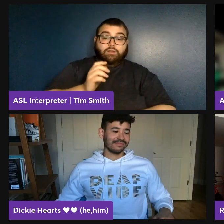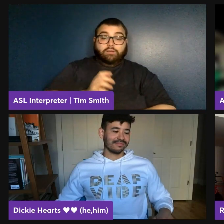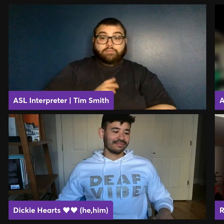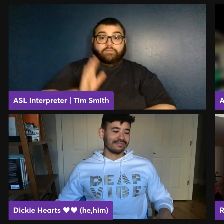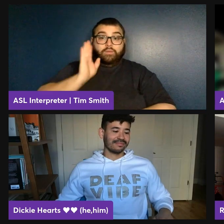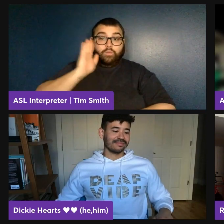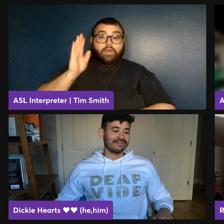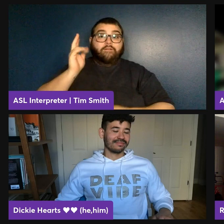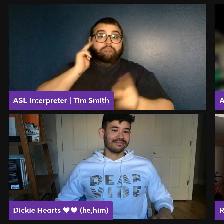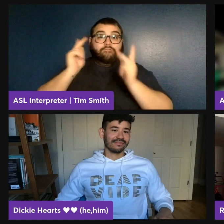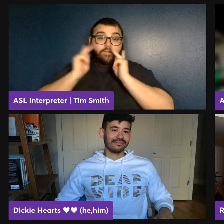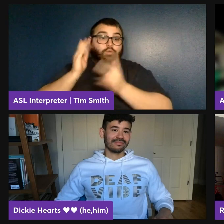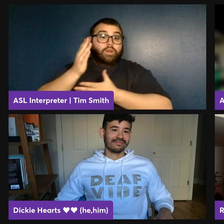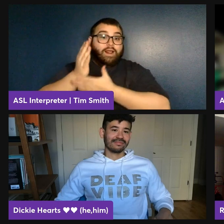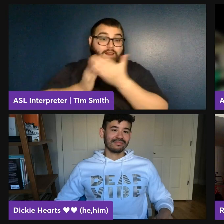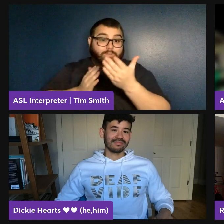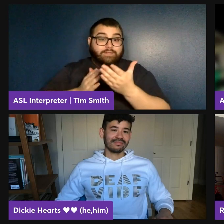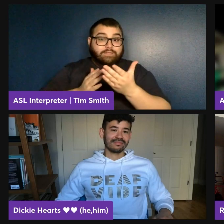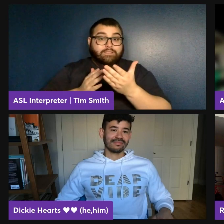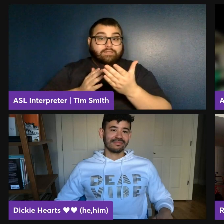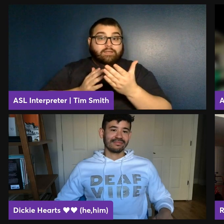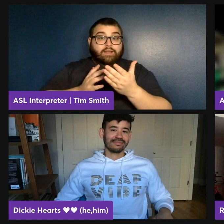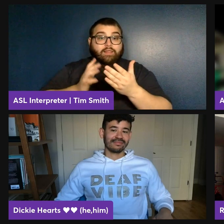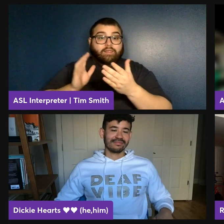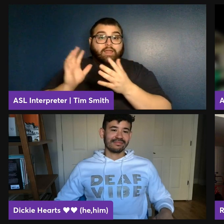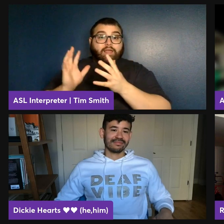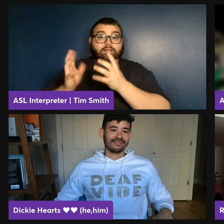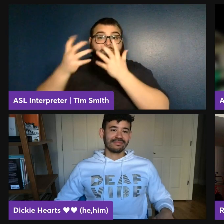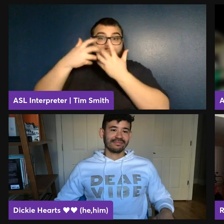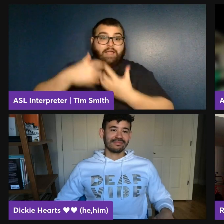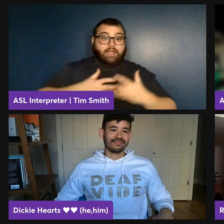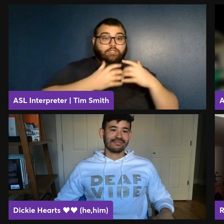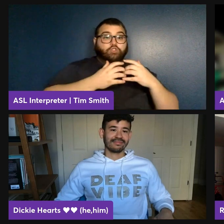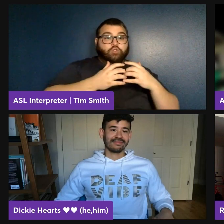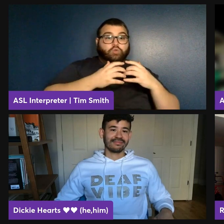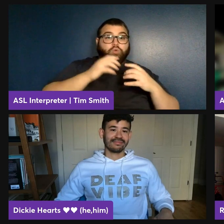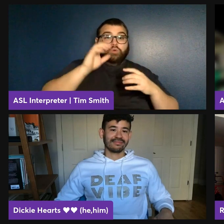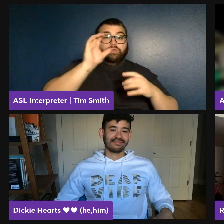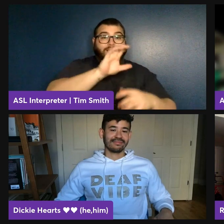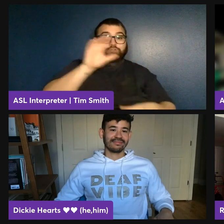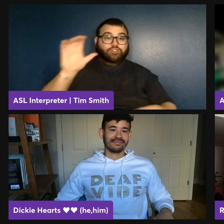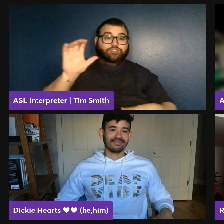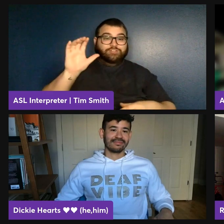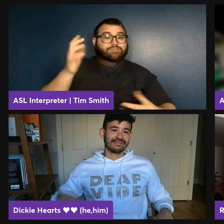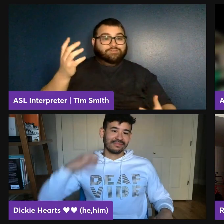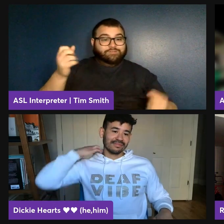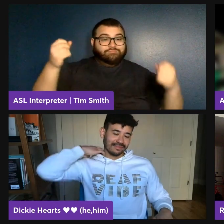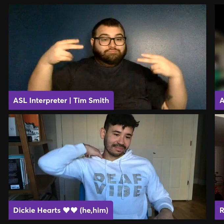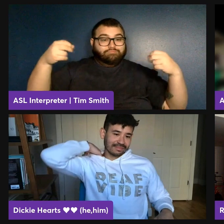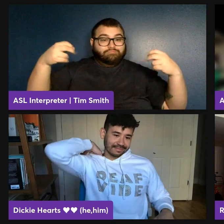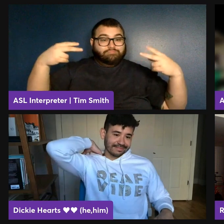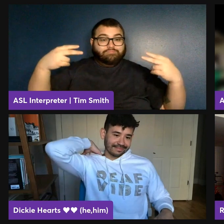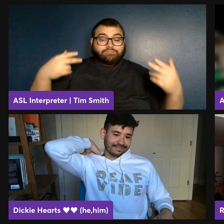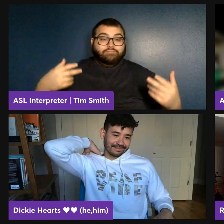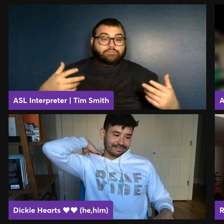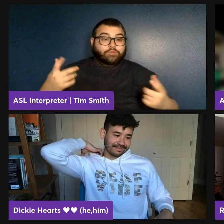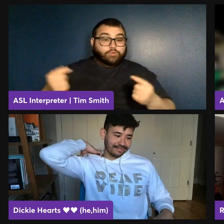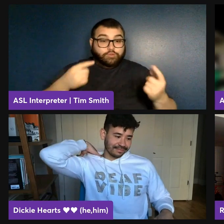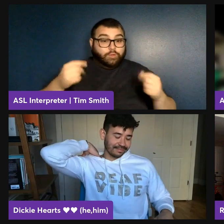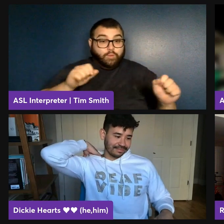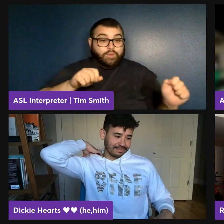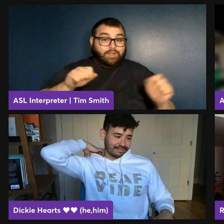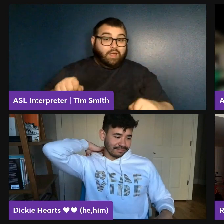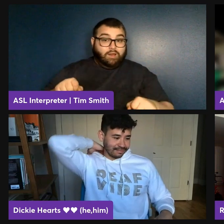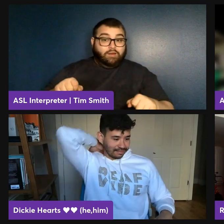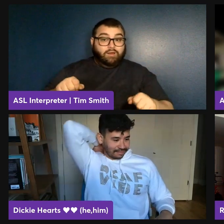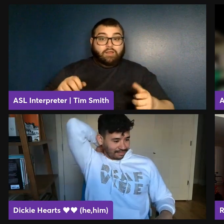visual elements that tie into captioning. So we're doing what we can, and that doesn't